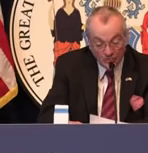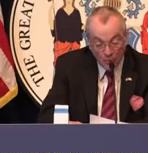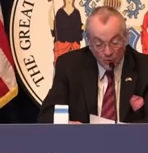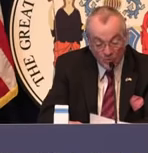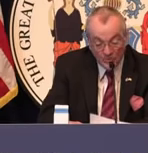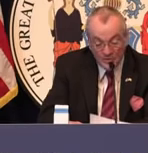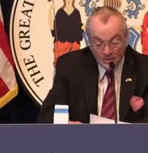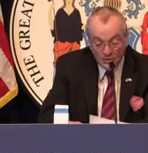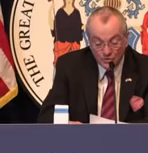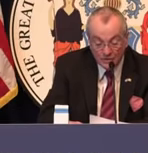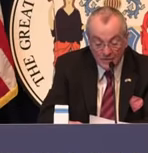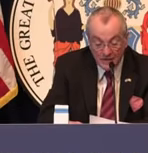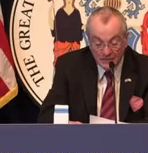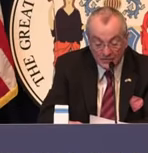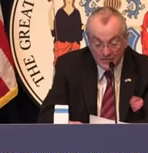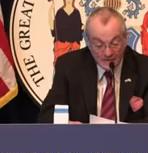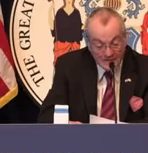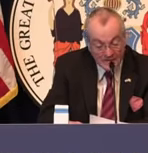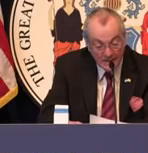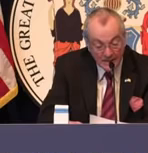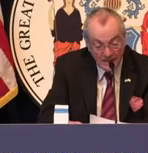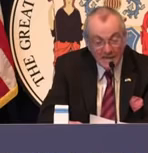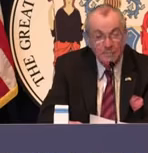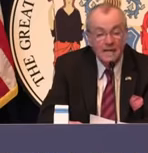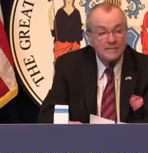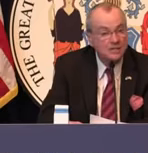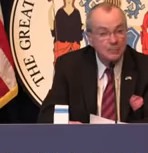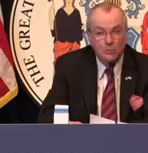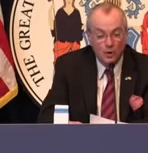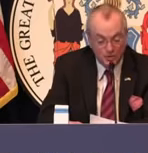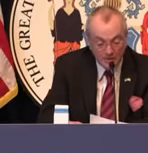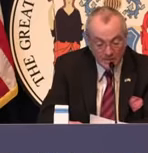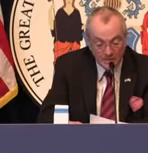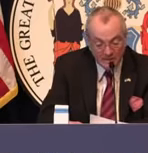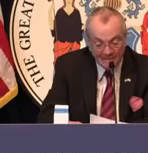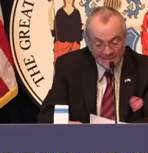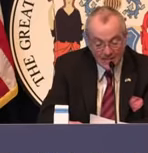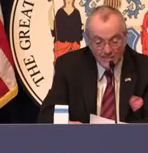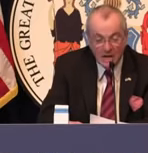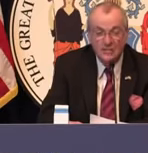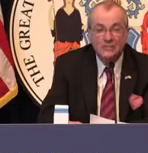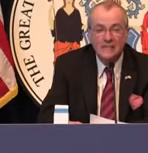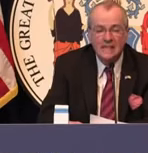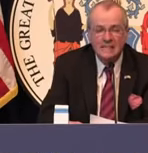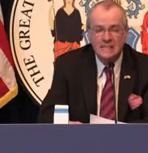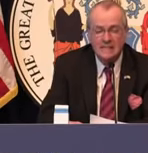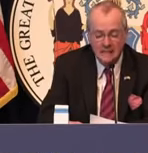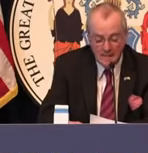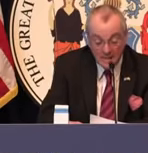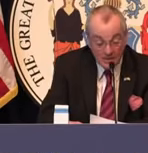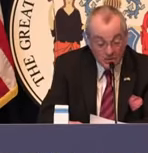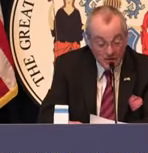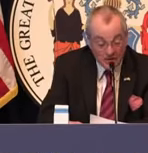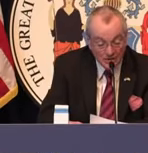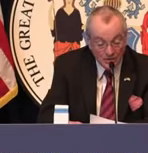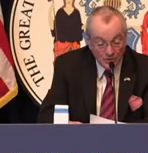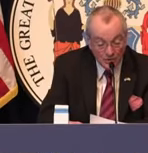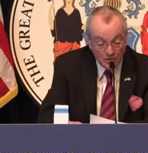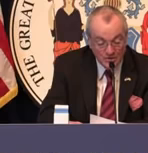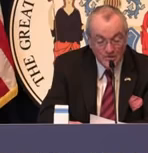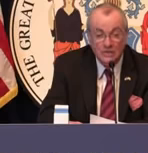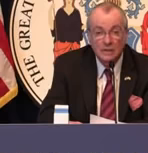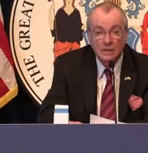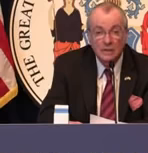and those who work with them in long-term care facilities made up a disproportionate number of the positive cases and, tragically,